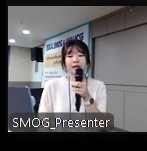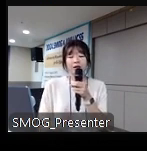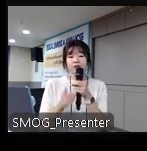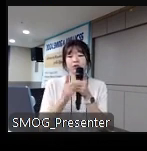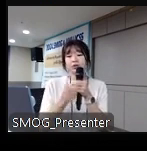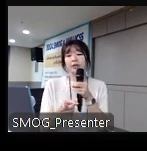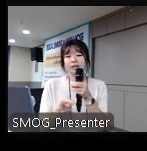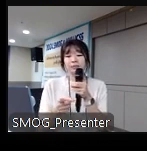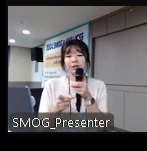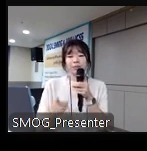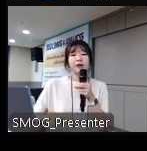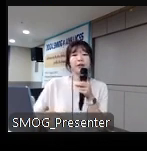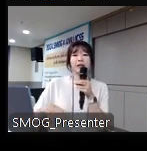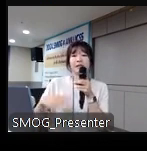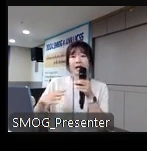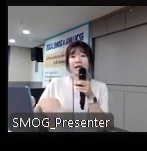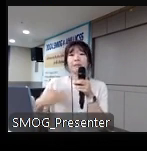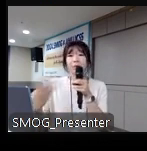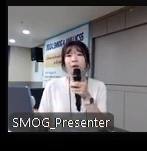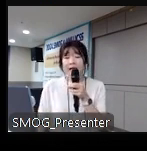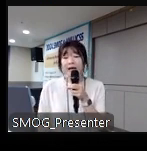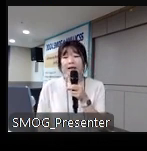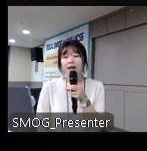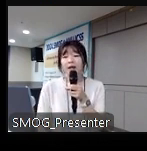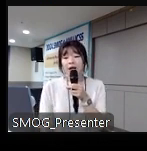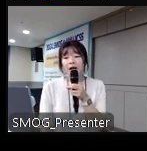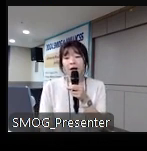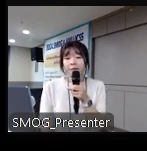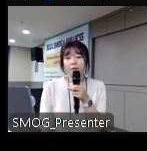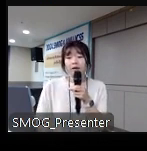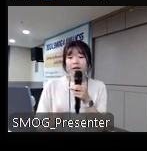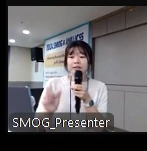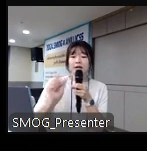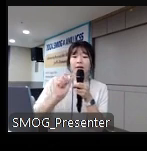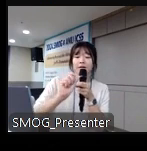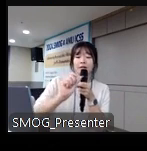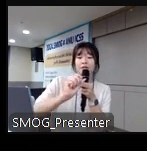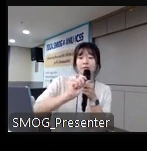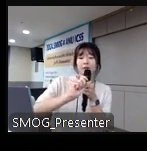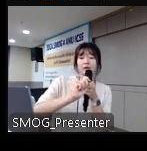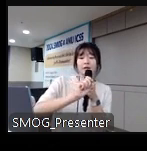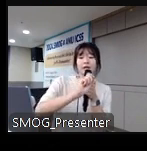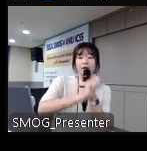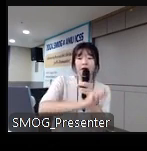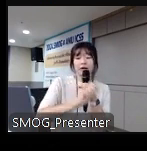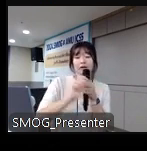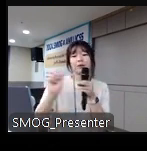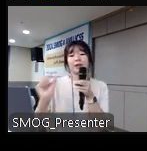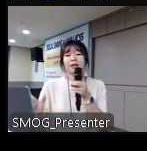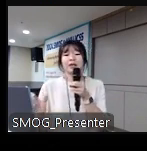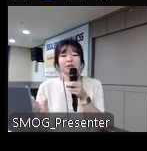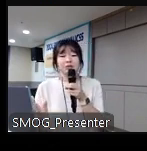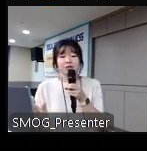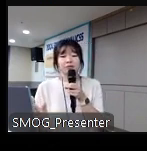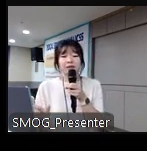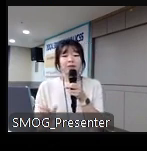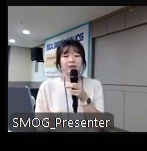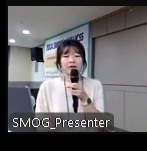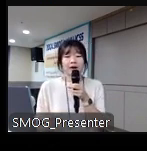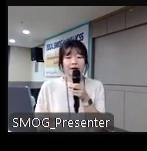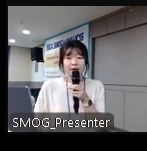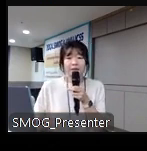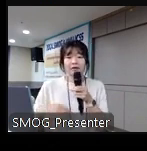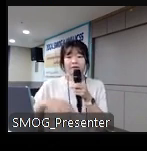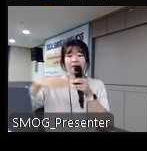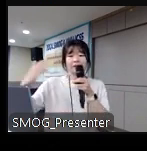that neutral X is much better than signing boy again. Whether there's a competition between the null argument and X neutral really would